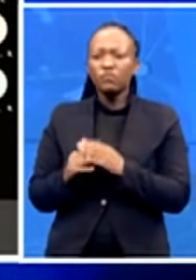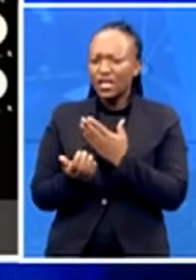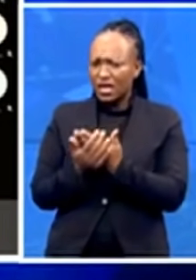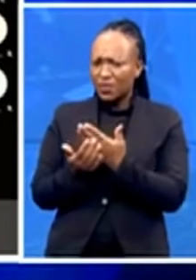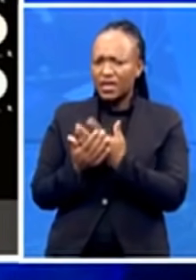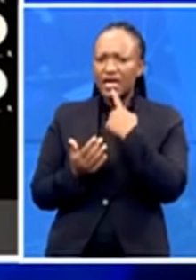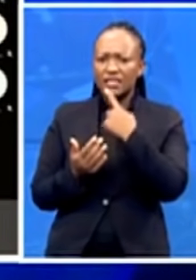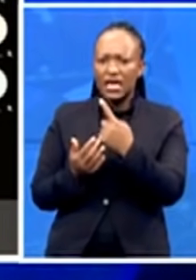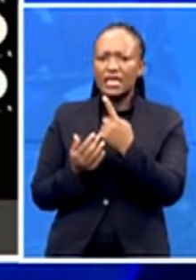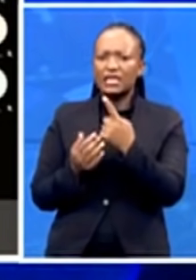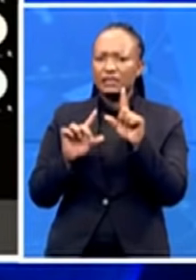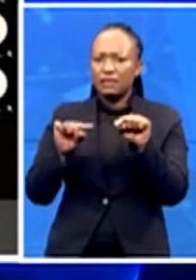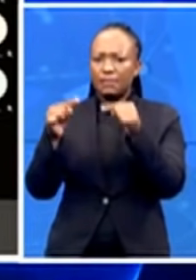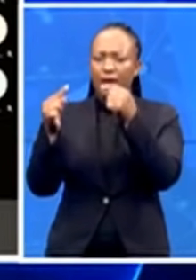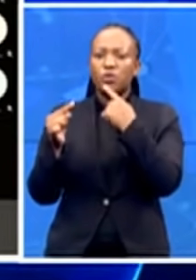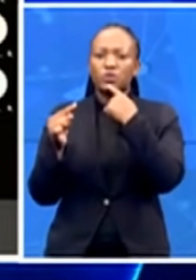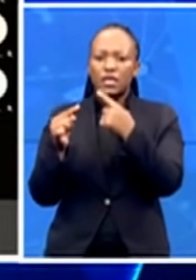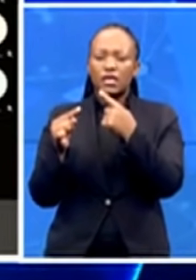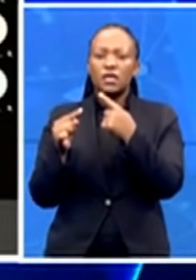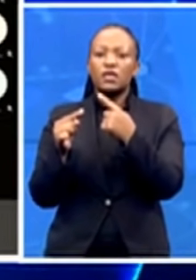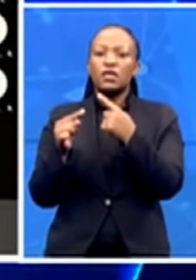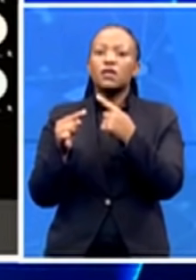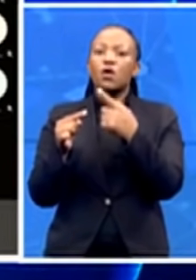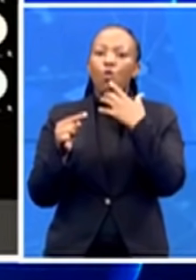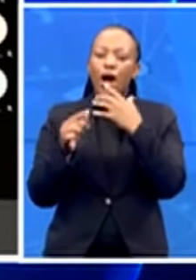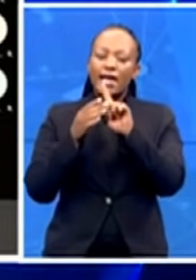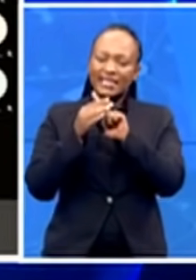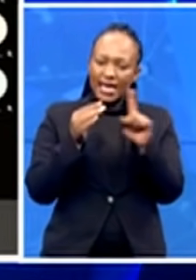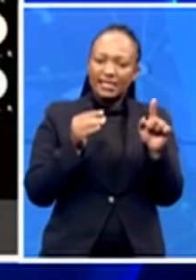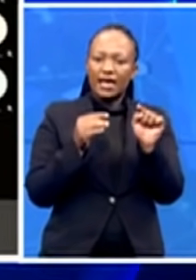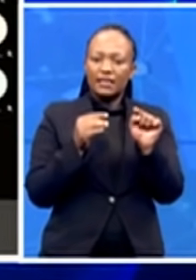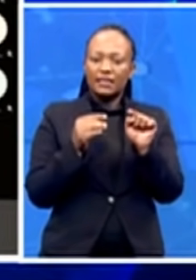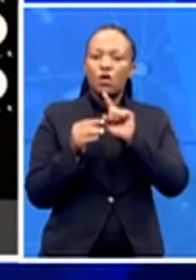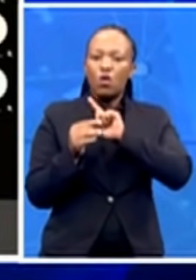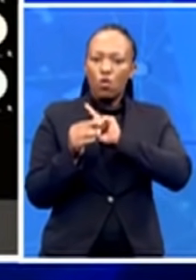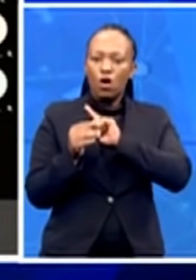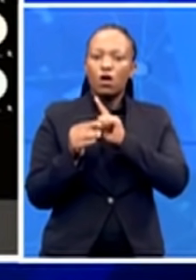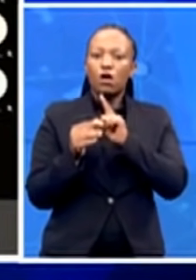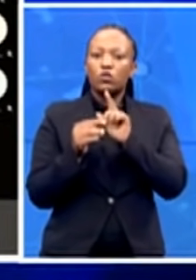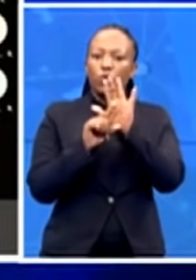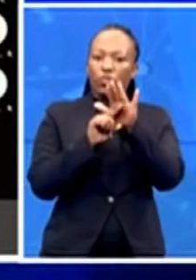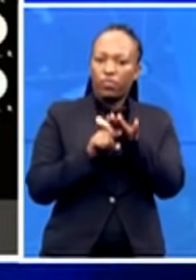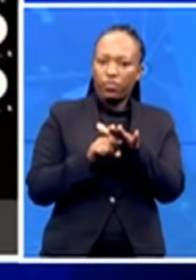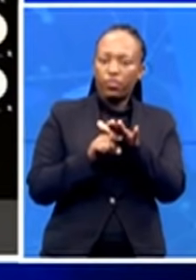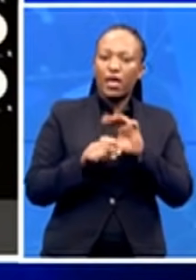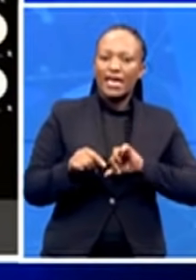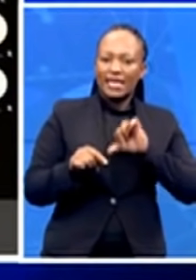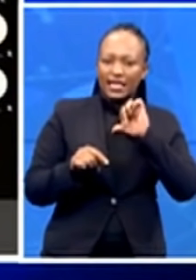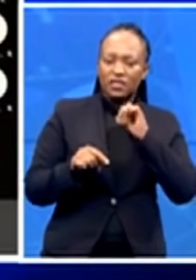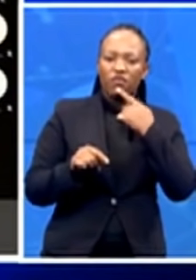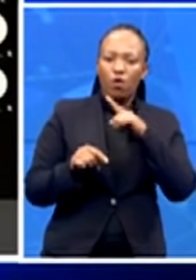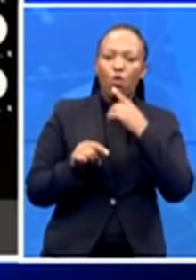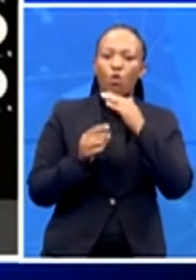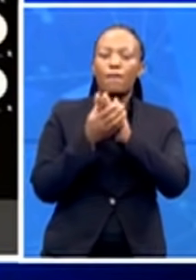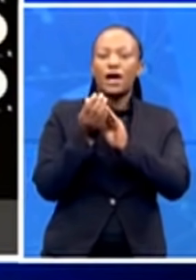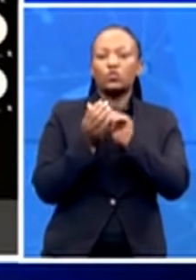aside because its effect is to infringe upon or impair the dignity of Mr. Magashule. If this was the